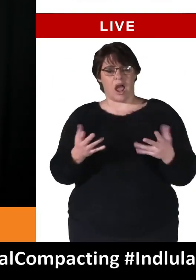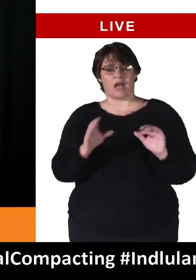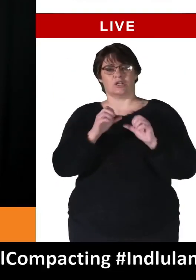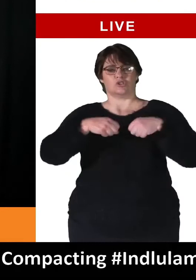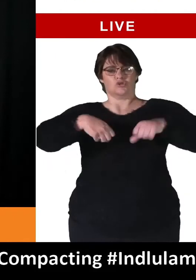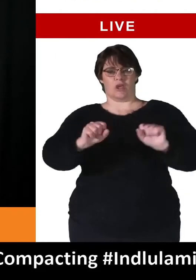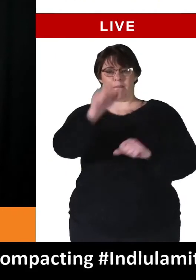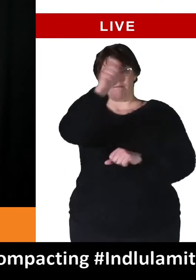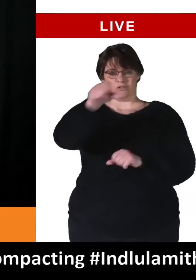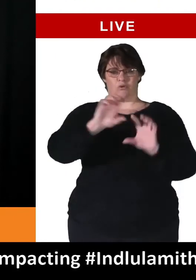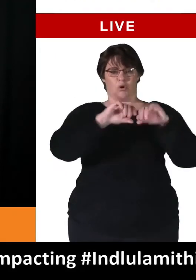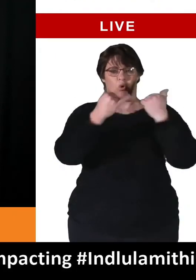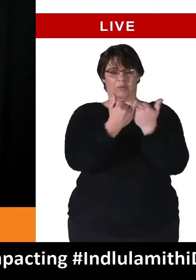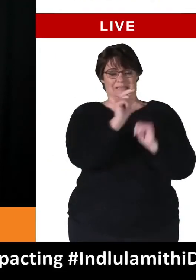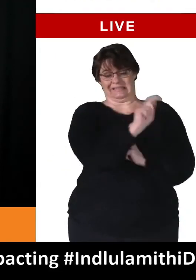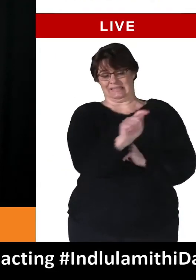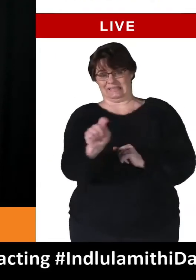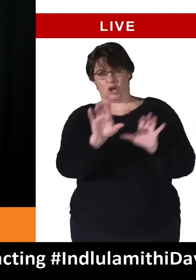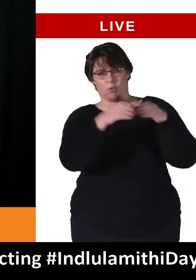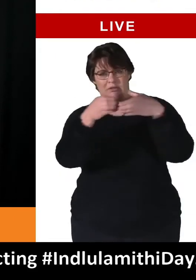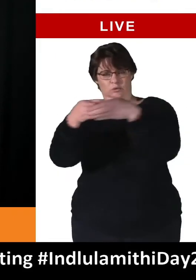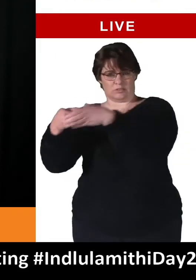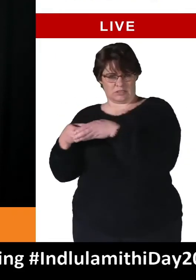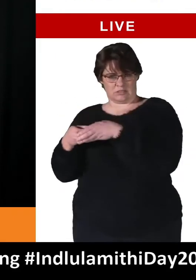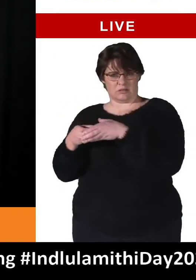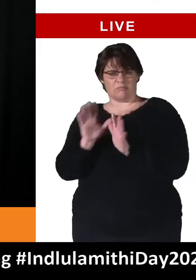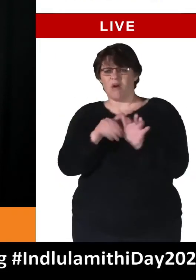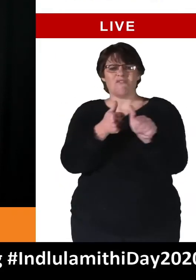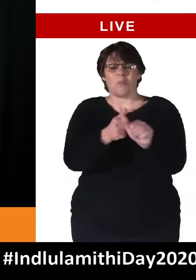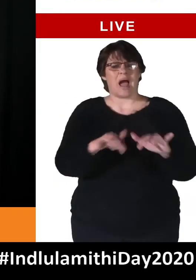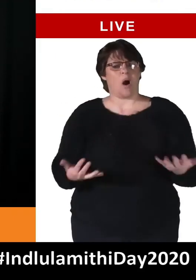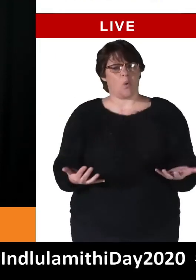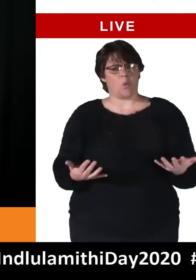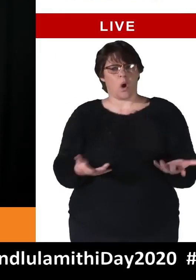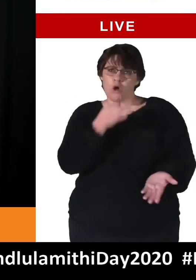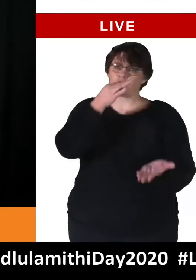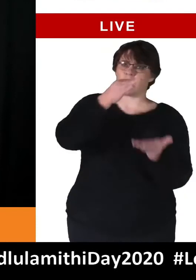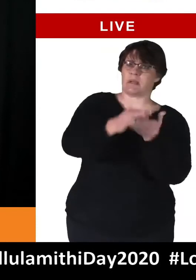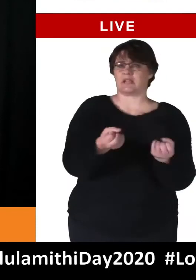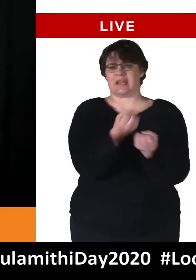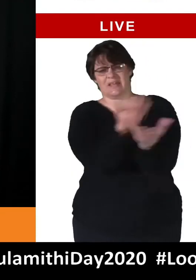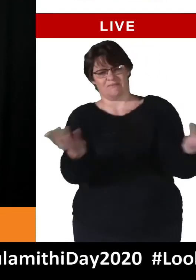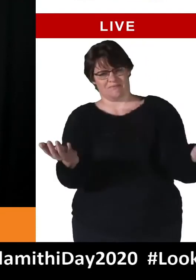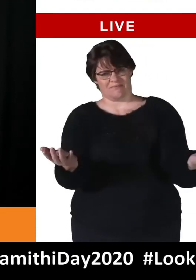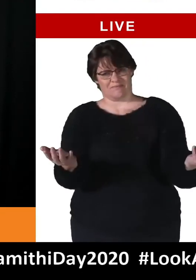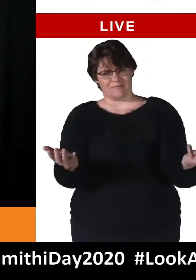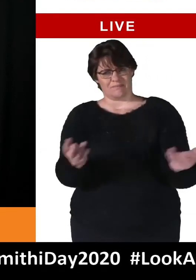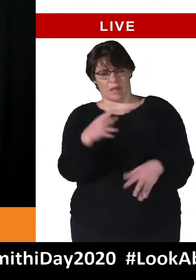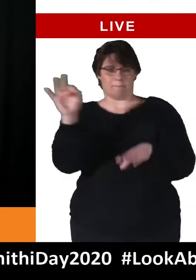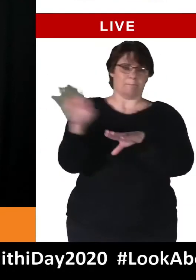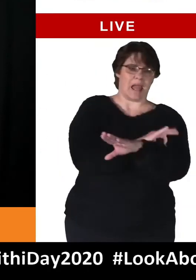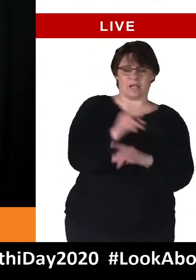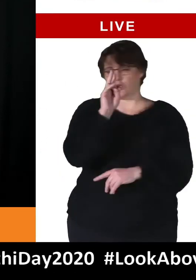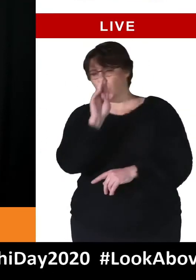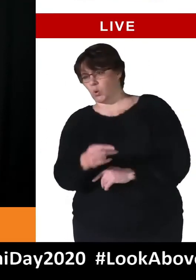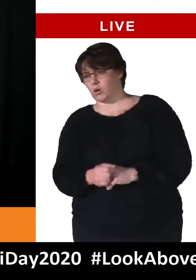committees, because it is important. You cannot follow up and make recommendations. You cannot look at plans. You